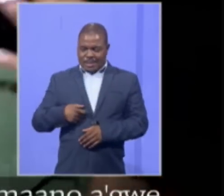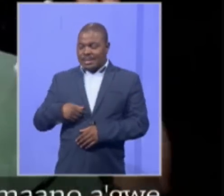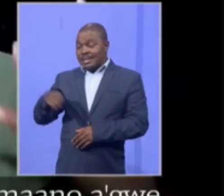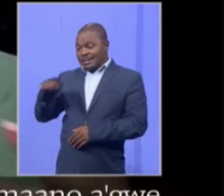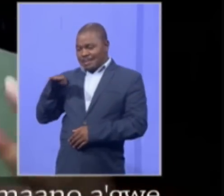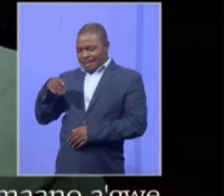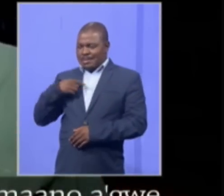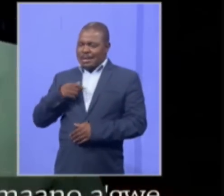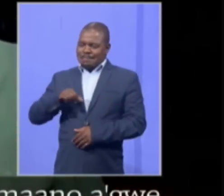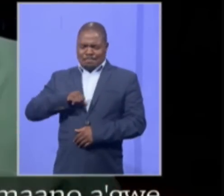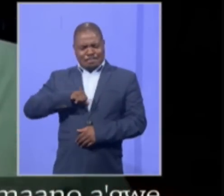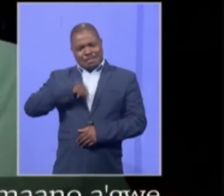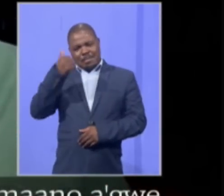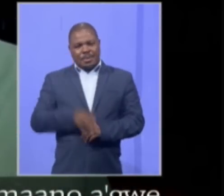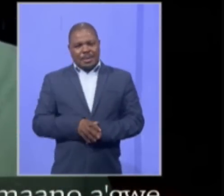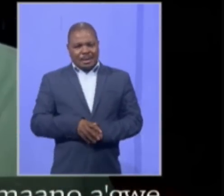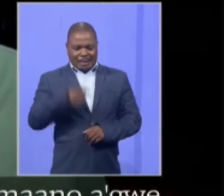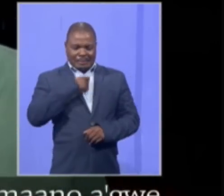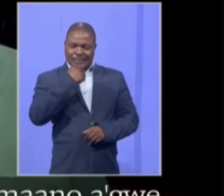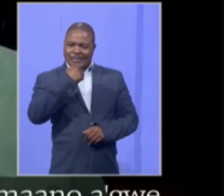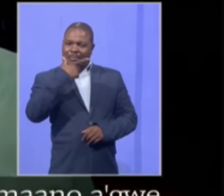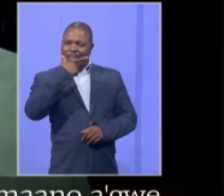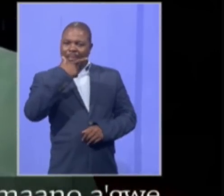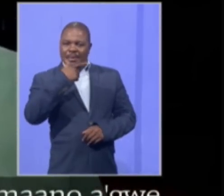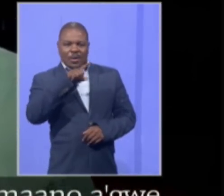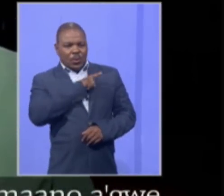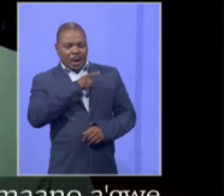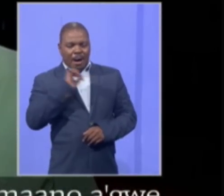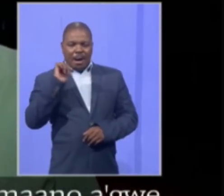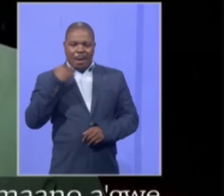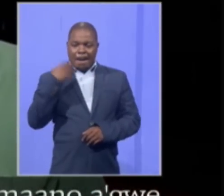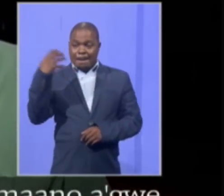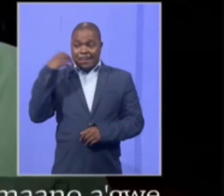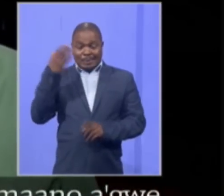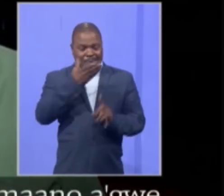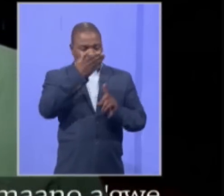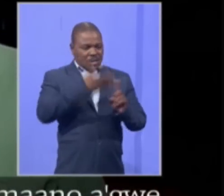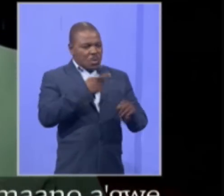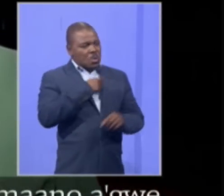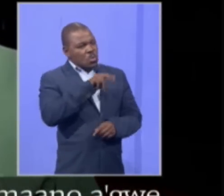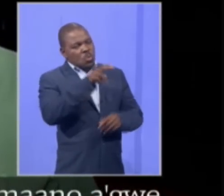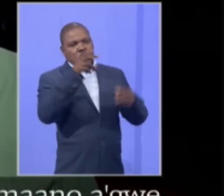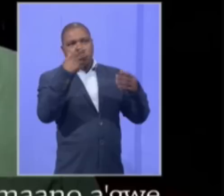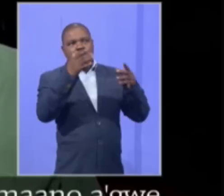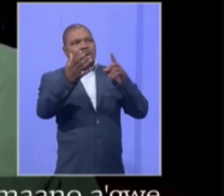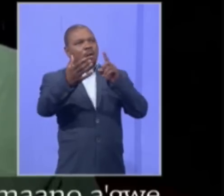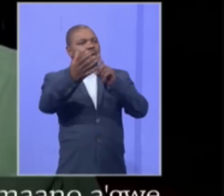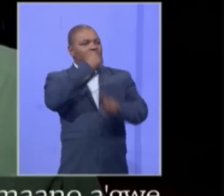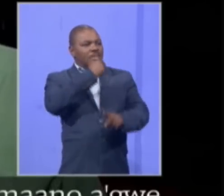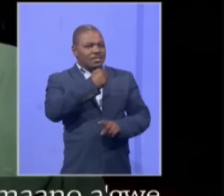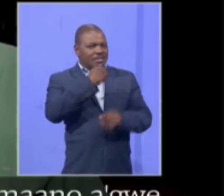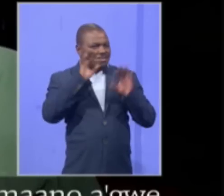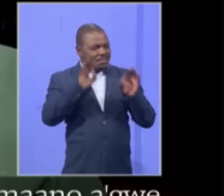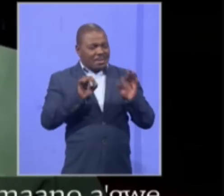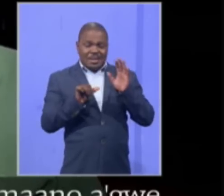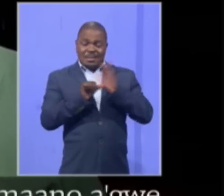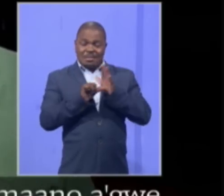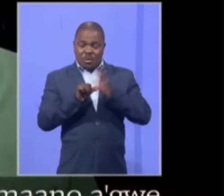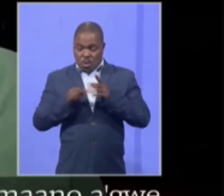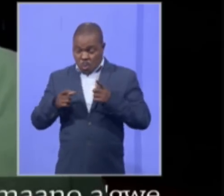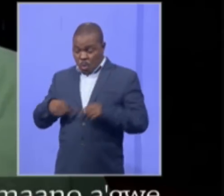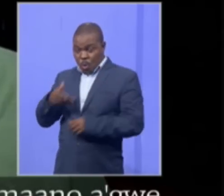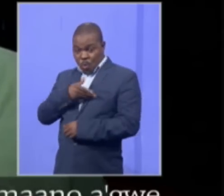me smile, like the smile that's on my face. We're very proud of our Minister, Kirsty Coventry, with this milestone that she has reached. It's important to us as a